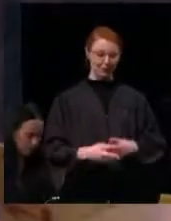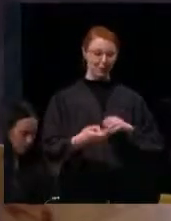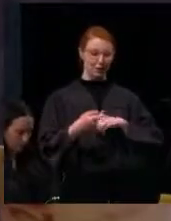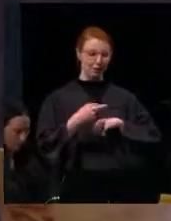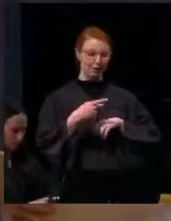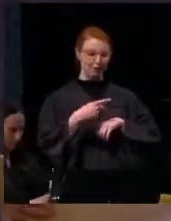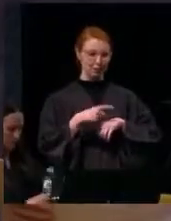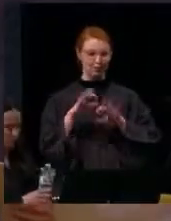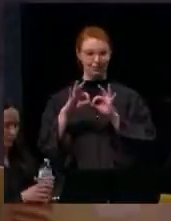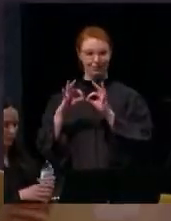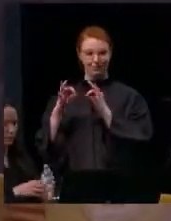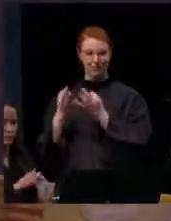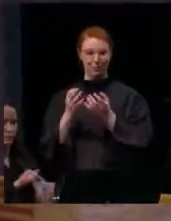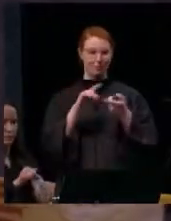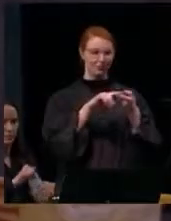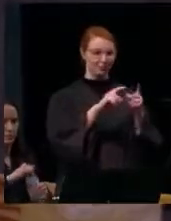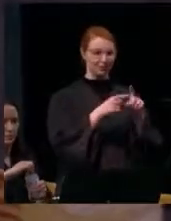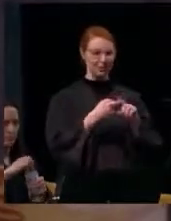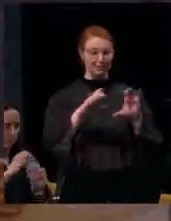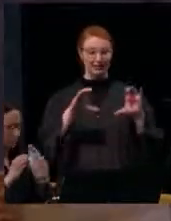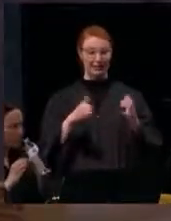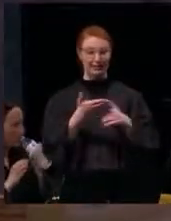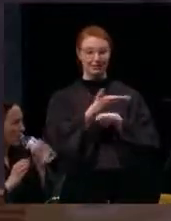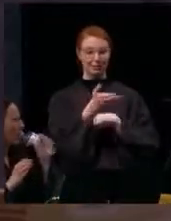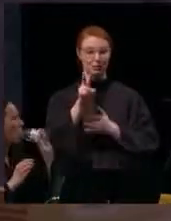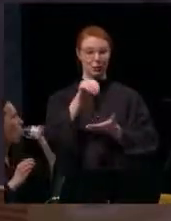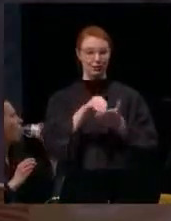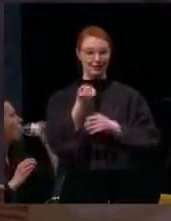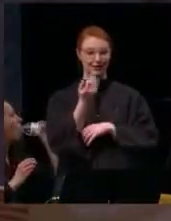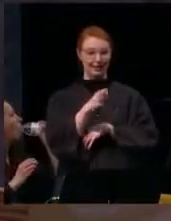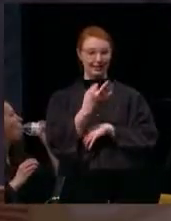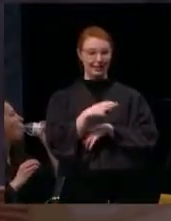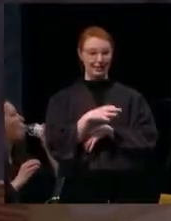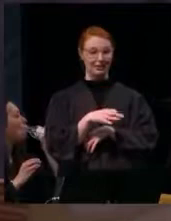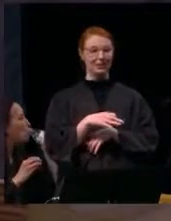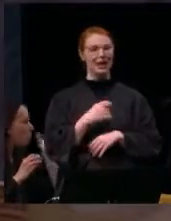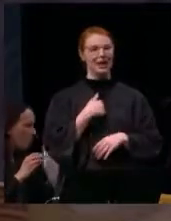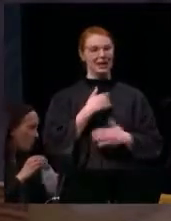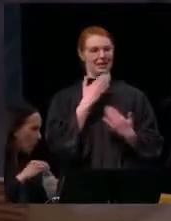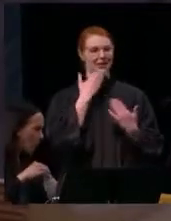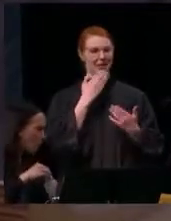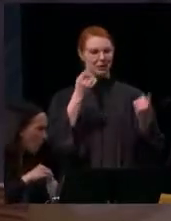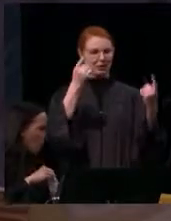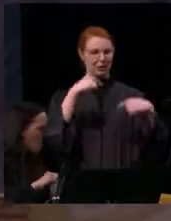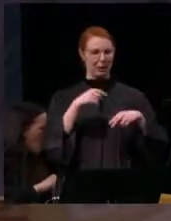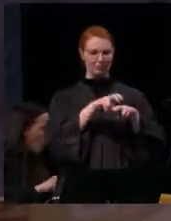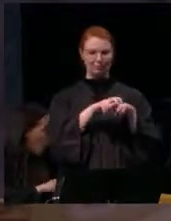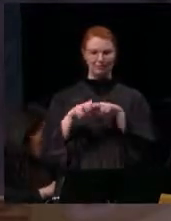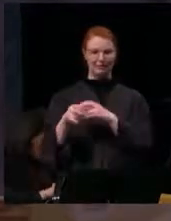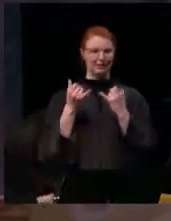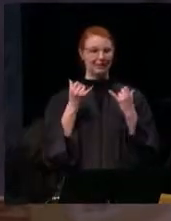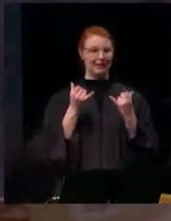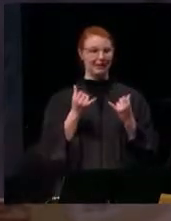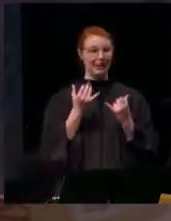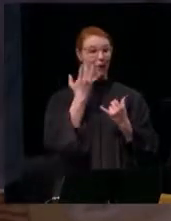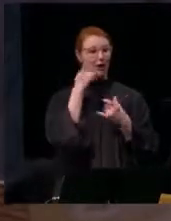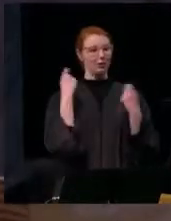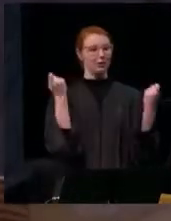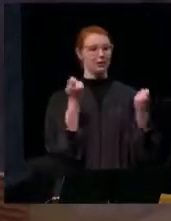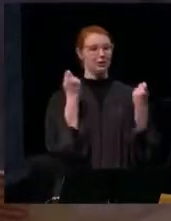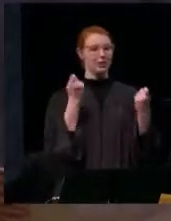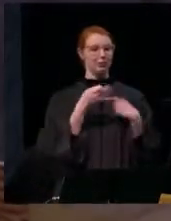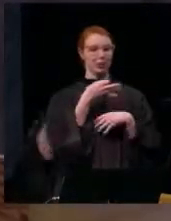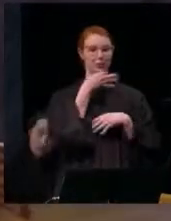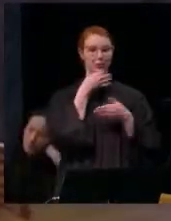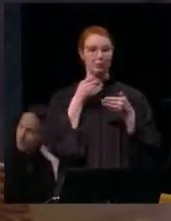Administration, family, friends, and the class of 2019. I thank you all for taking the time to be here today as we celebrate an inevitable